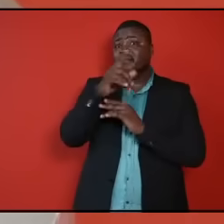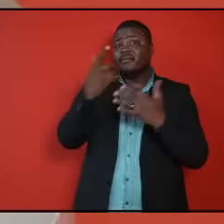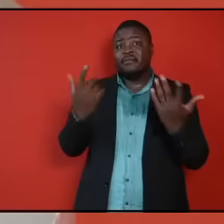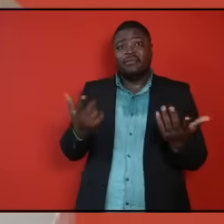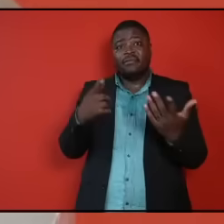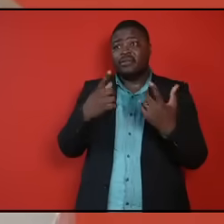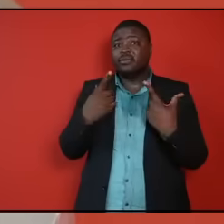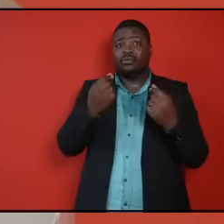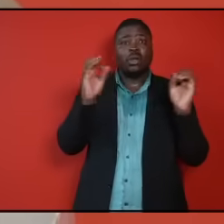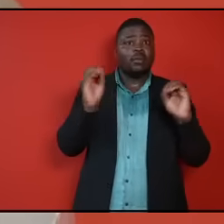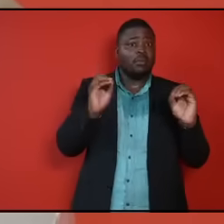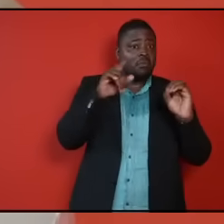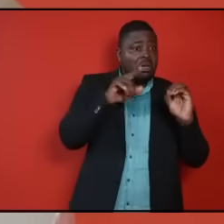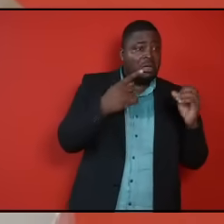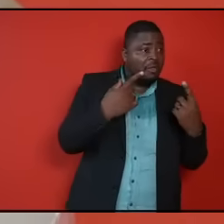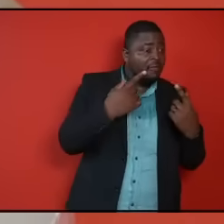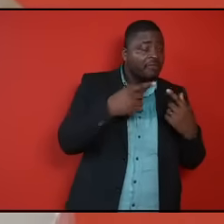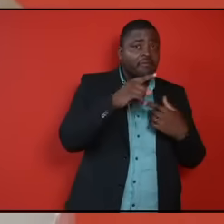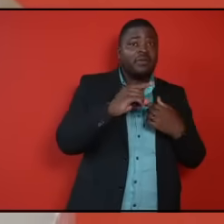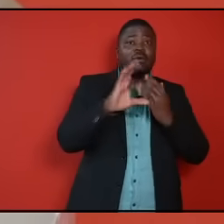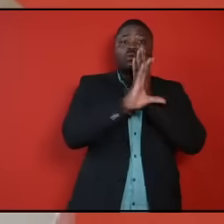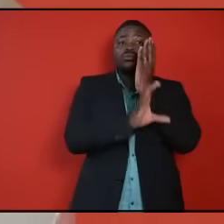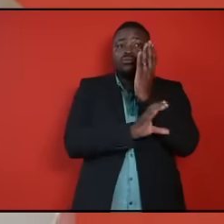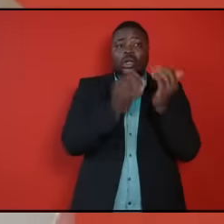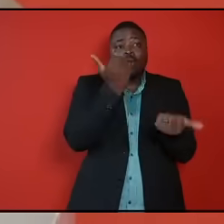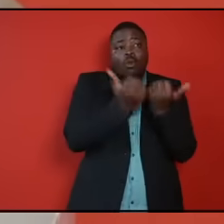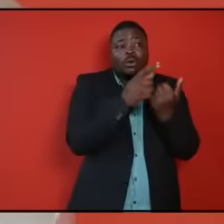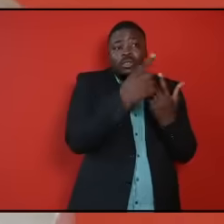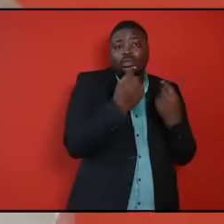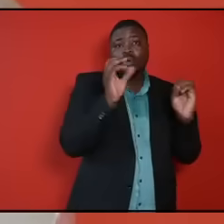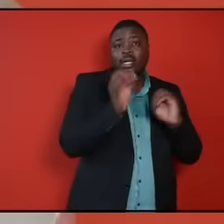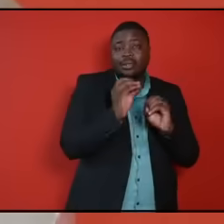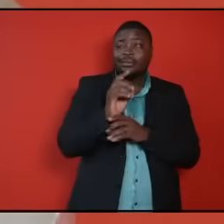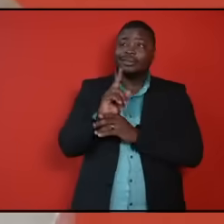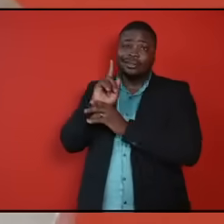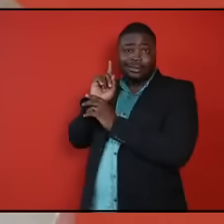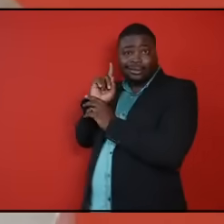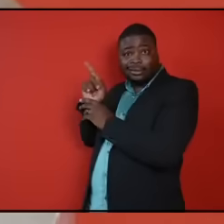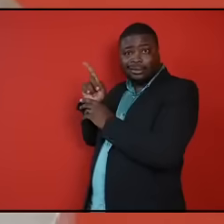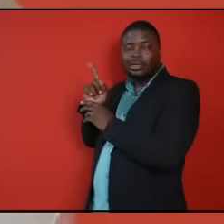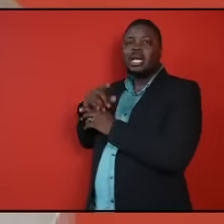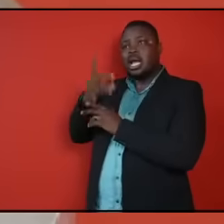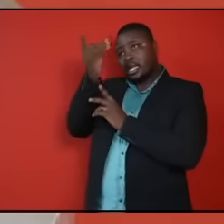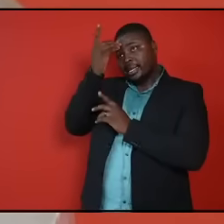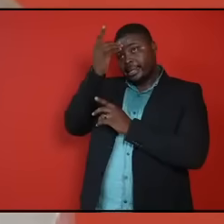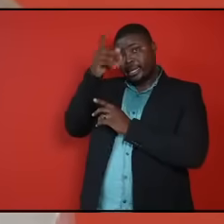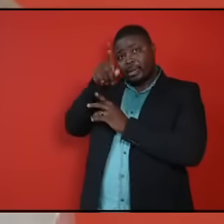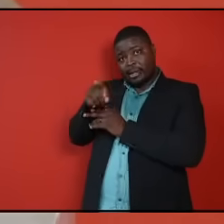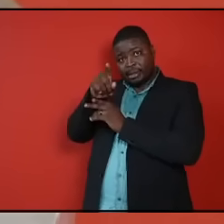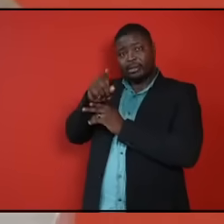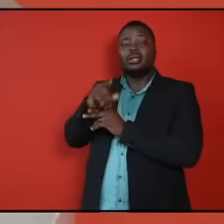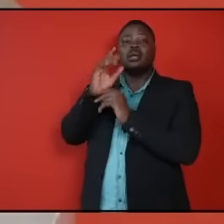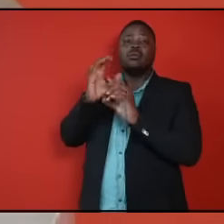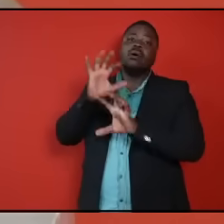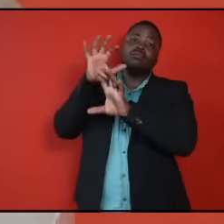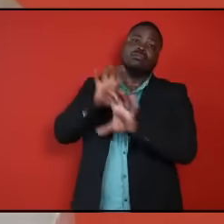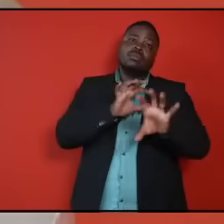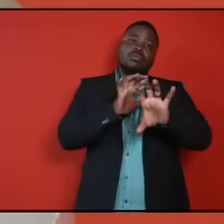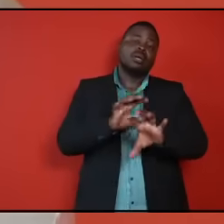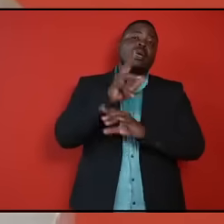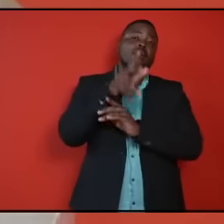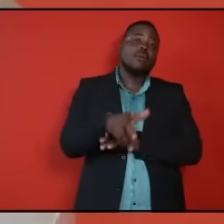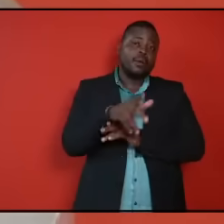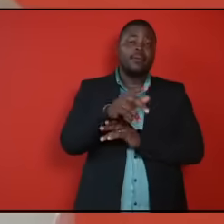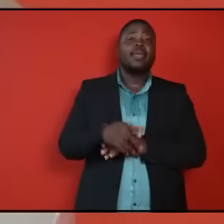Durban will come in. The other month, all the metros will be the ones. People are going to drive as far